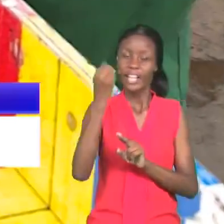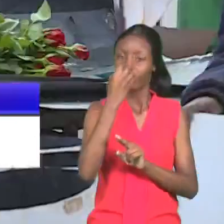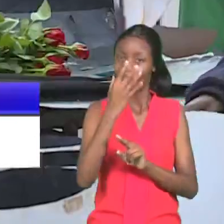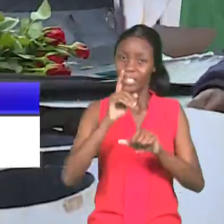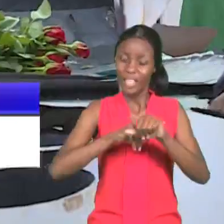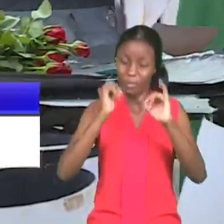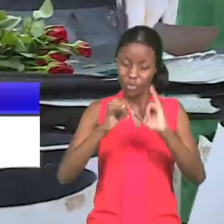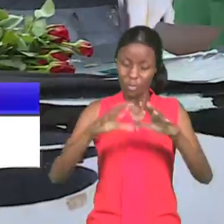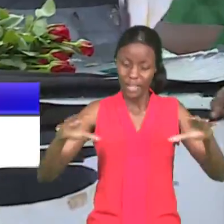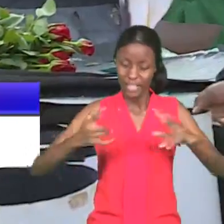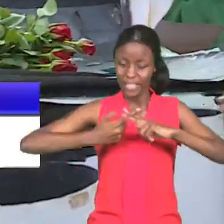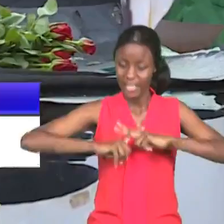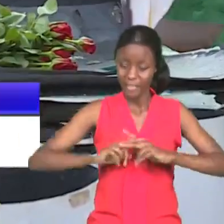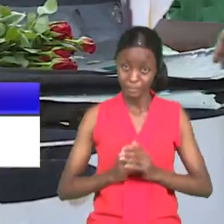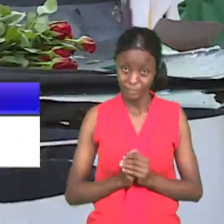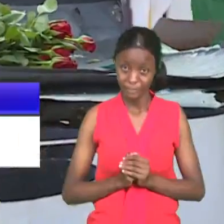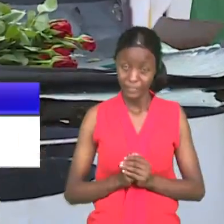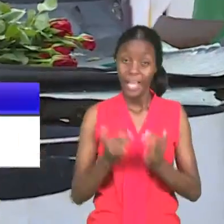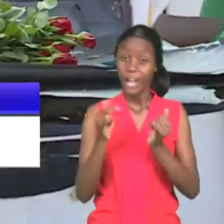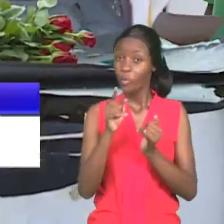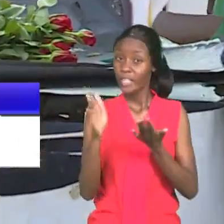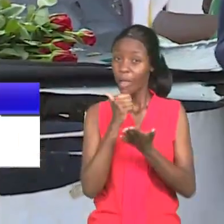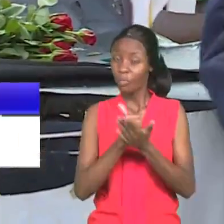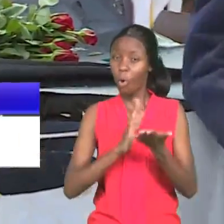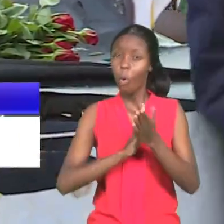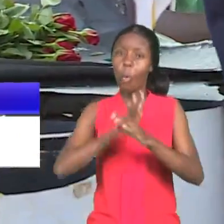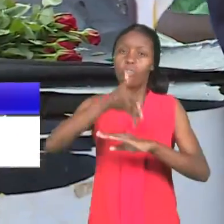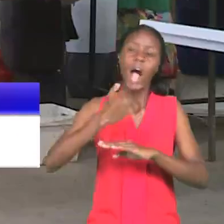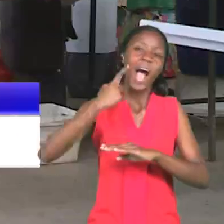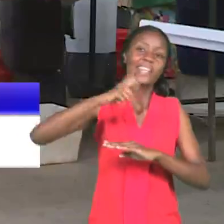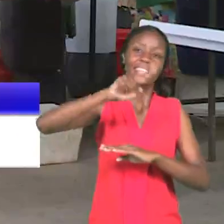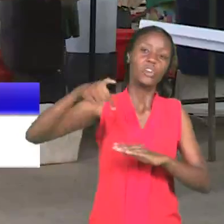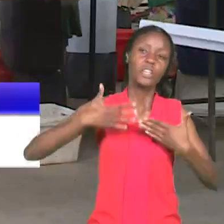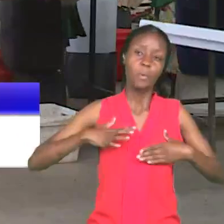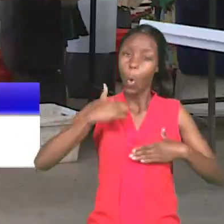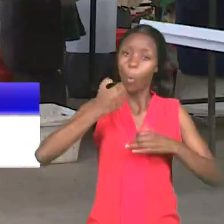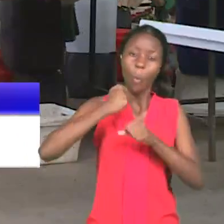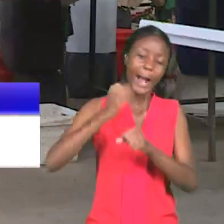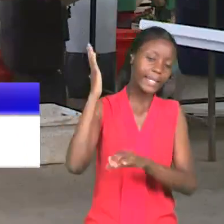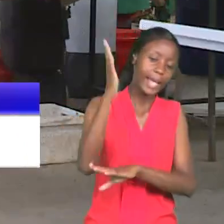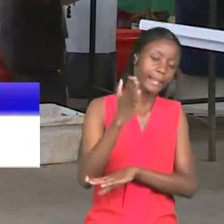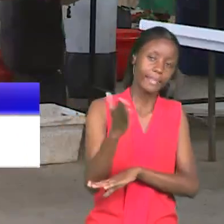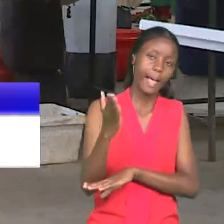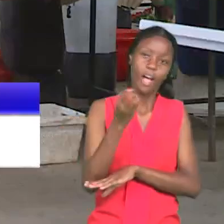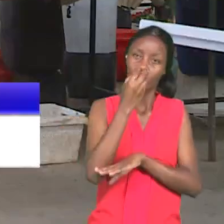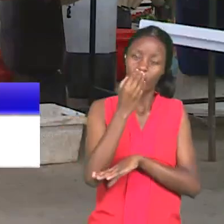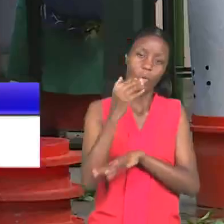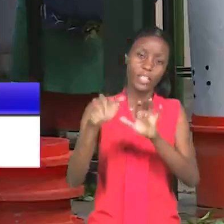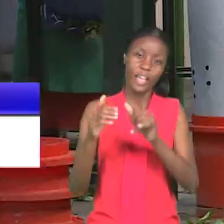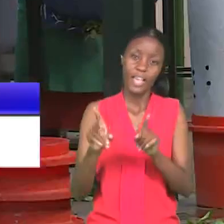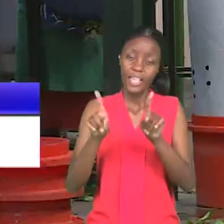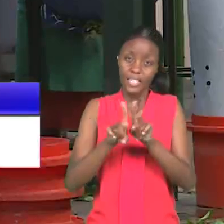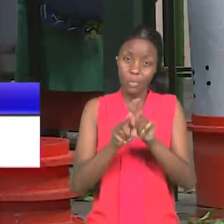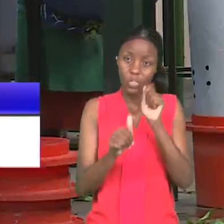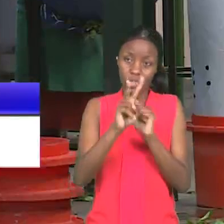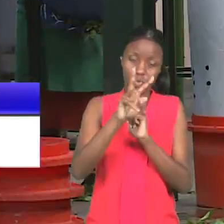emerge. The sector employs over 100,000 people who directly work in flower farms and culminates to over 2 million